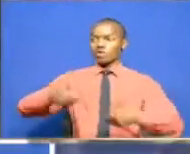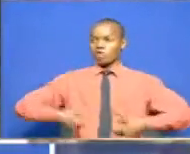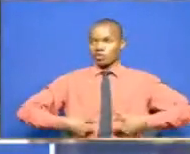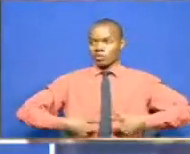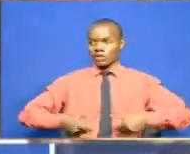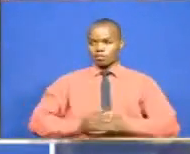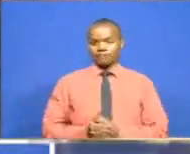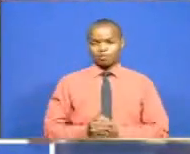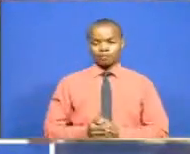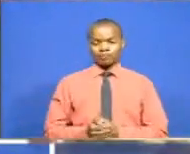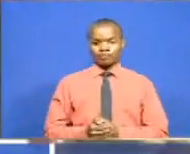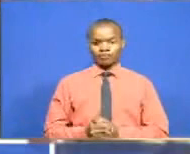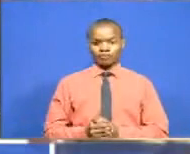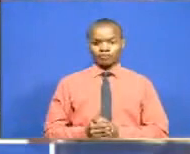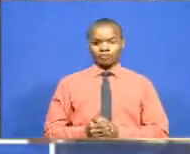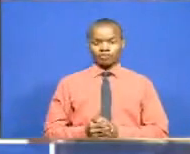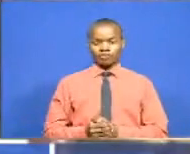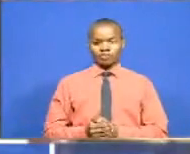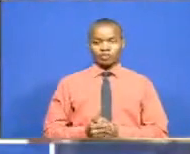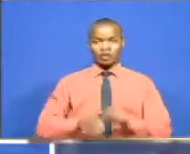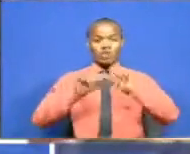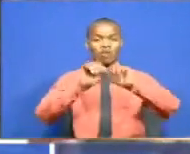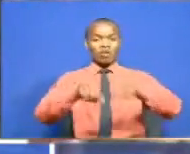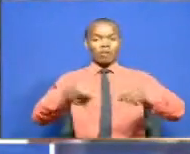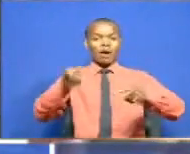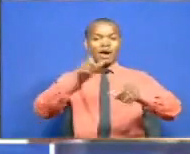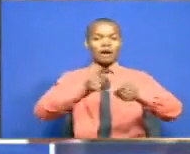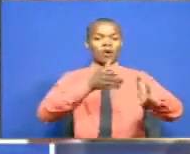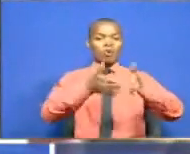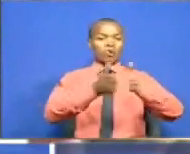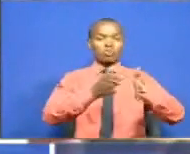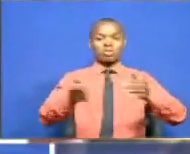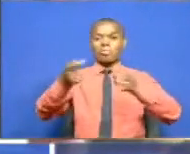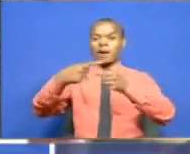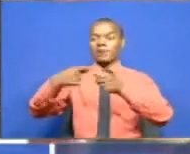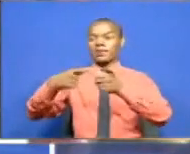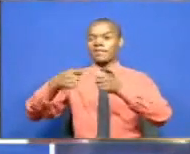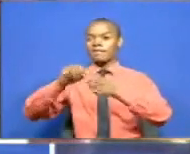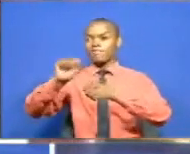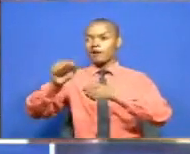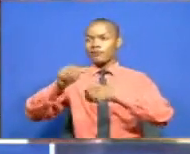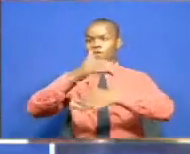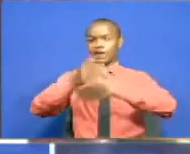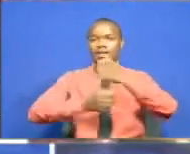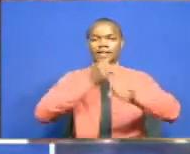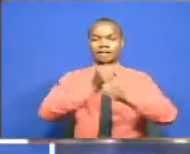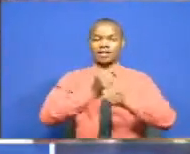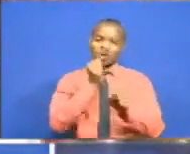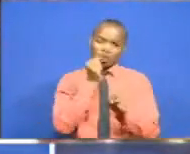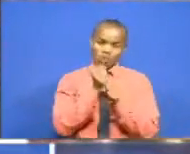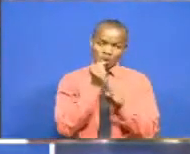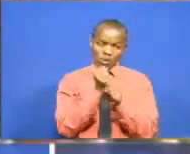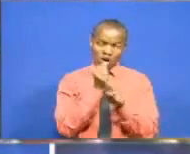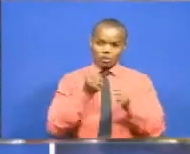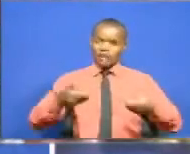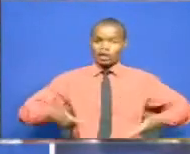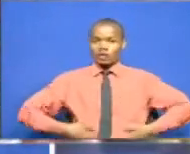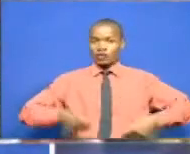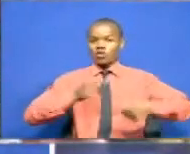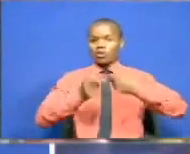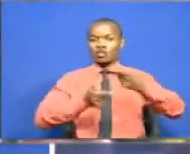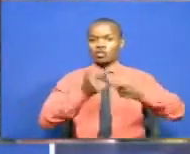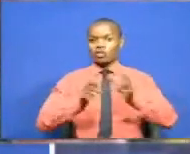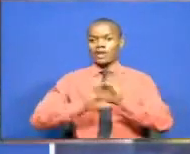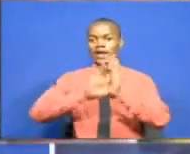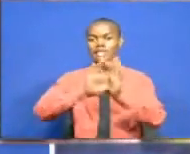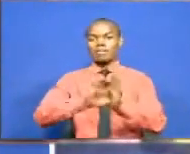mzima, nafasi ya miezi baka June, waadesha hii Kazi Mtaani. Ukiangalia vijana wengine